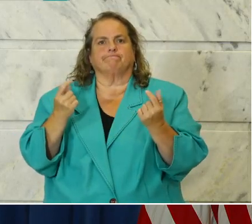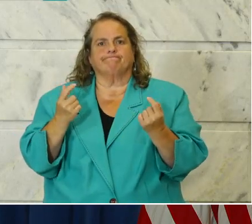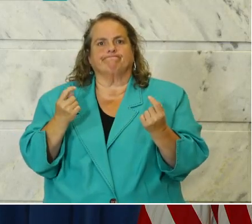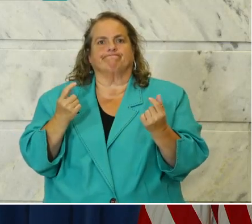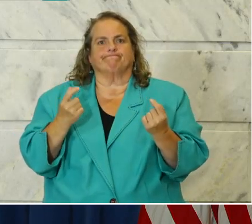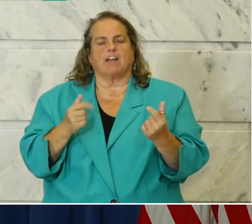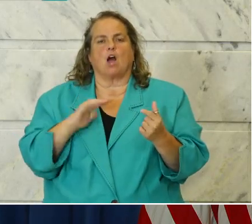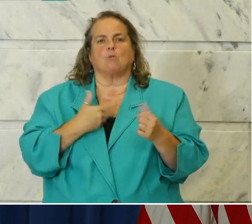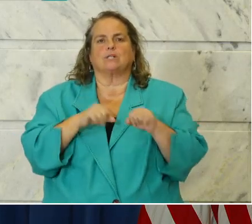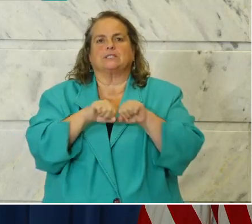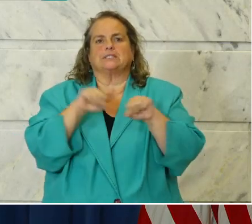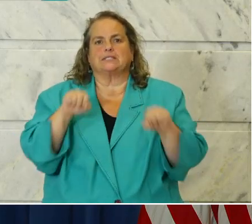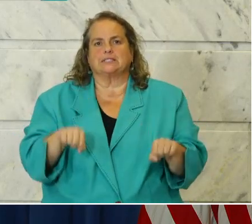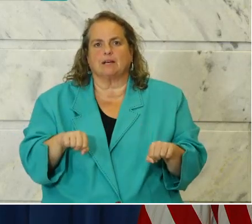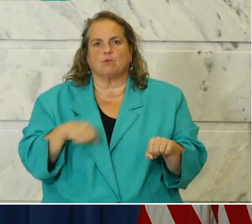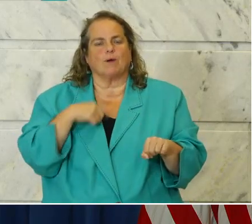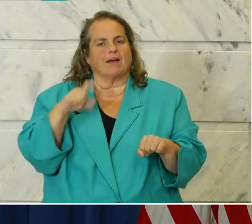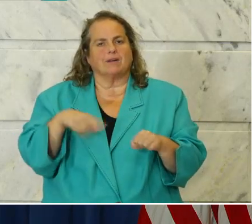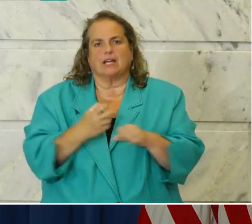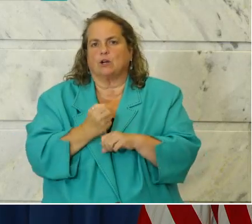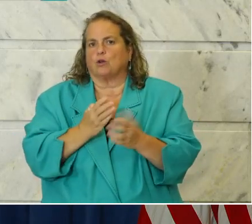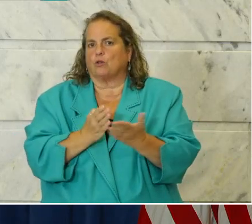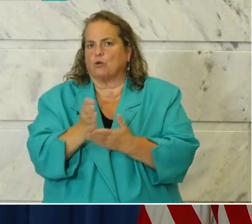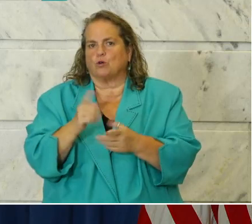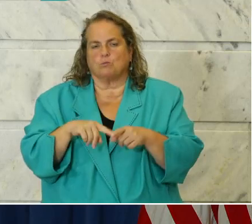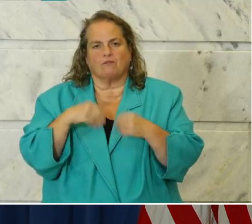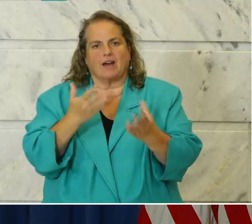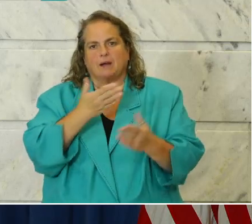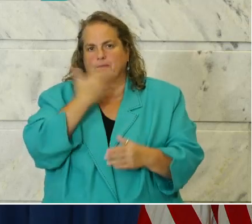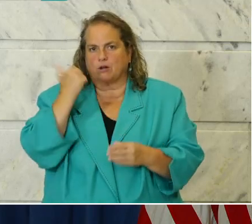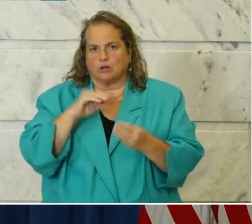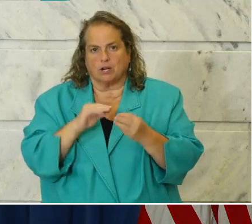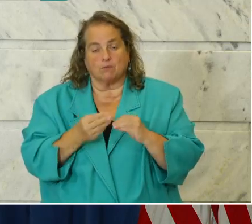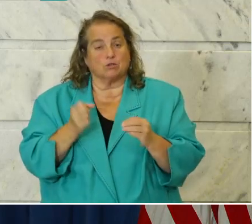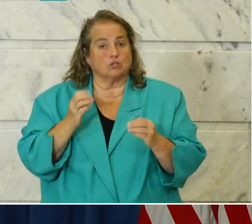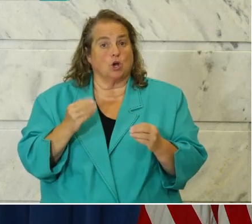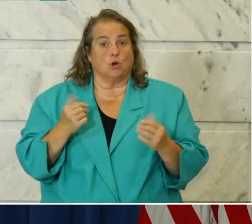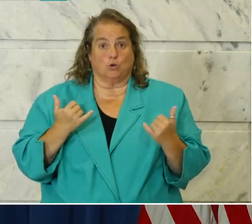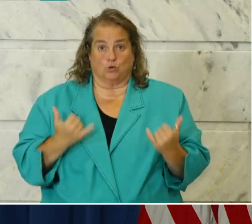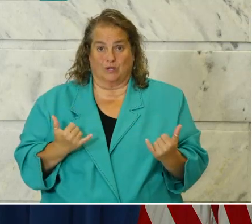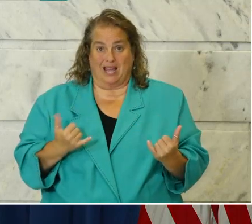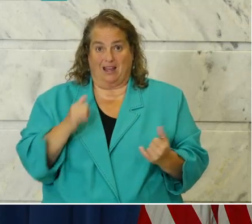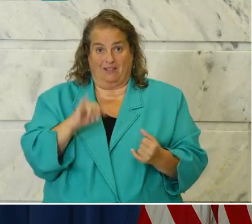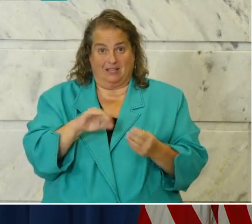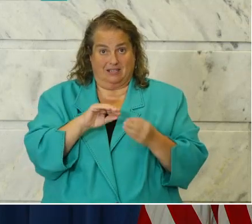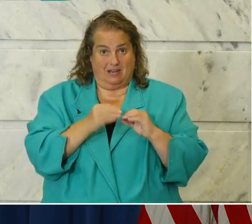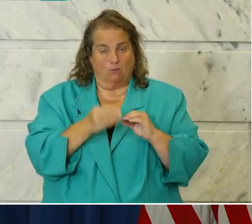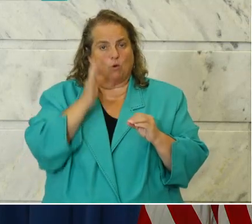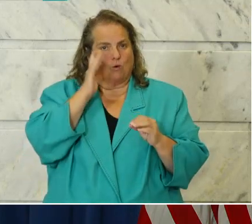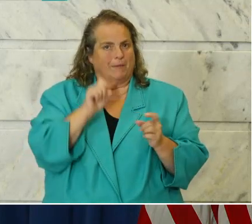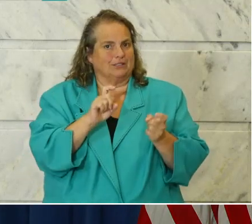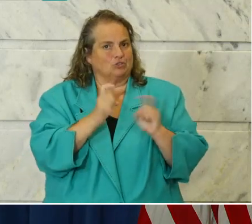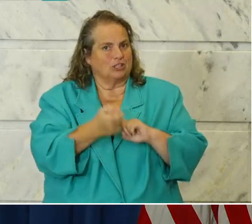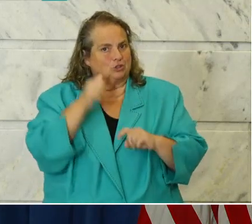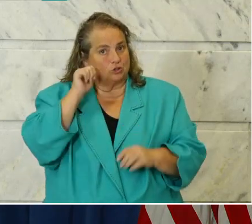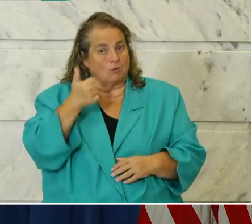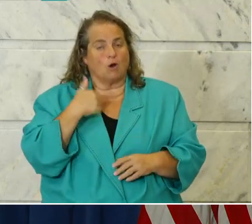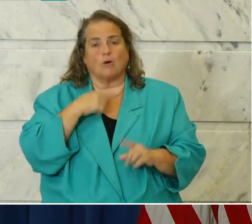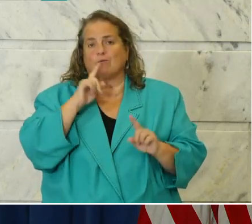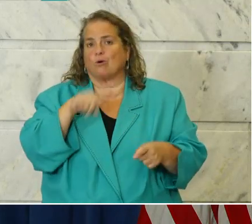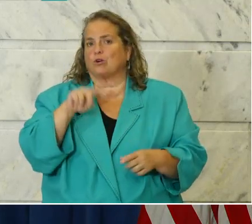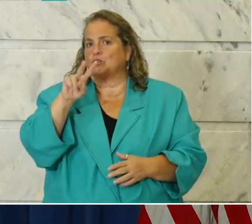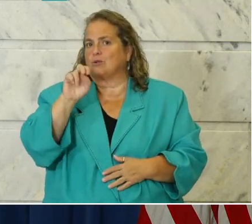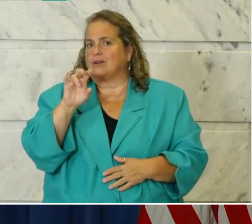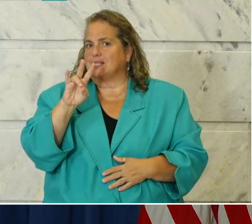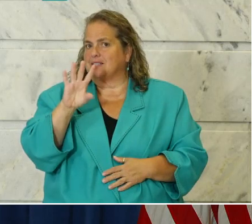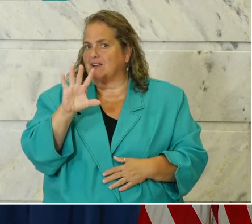populated our system that we have to get through to provide additional numbers. So today, and this number will be revised tomorrow, we're reporting